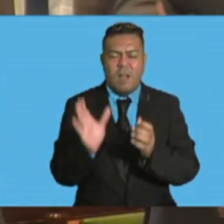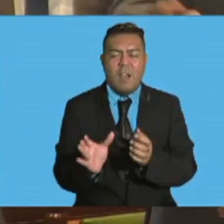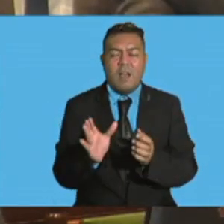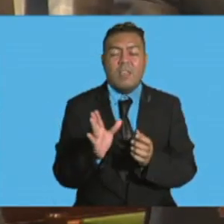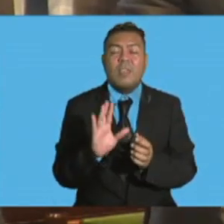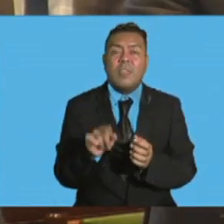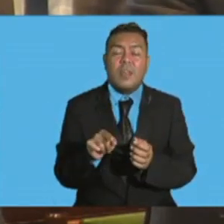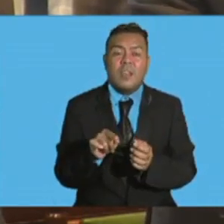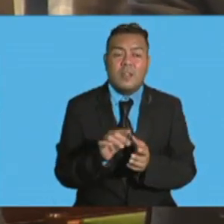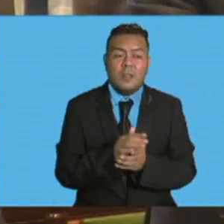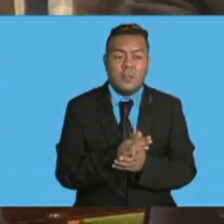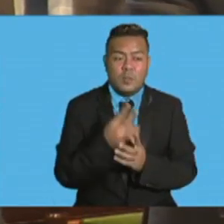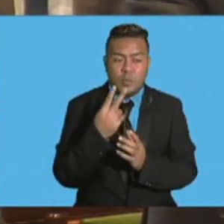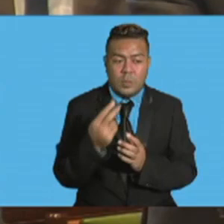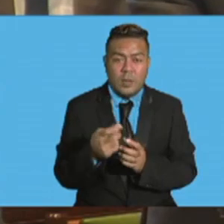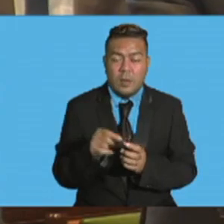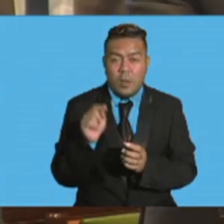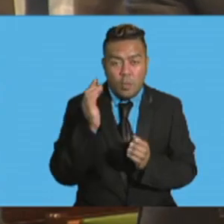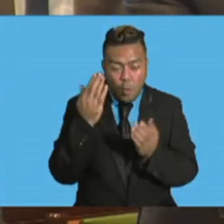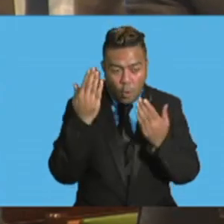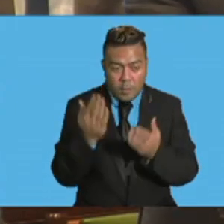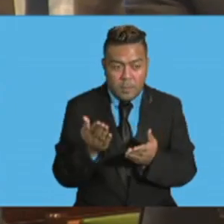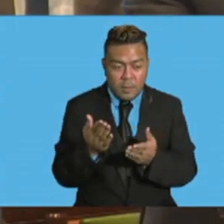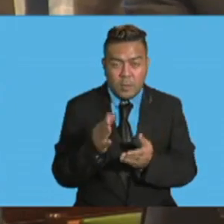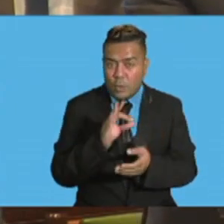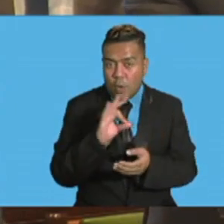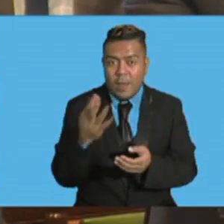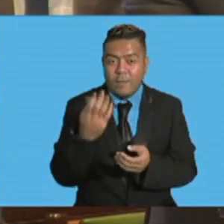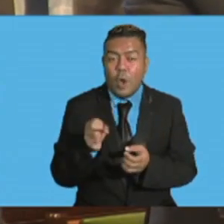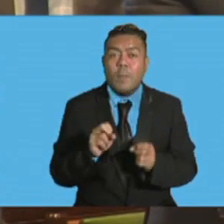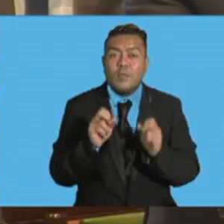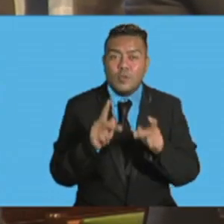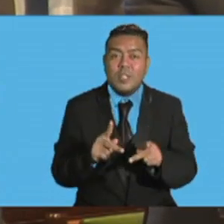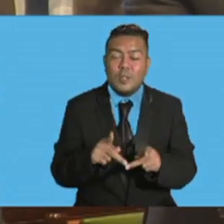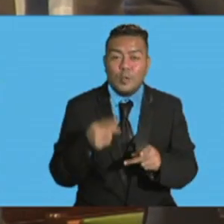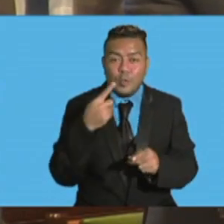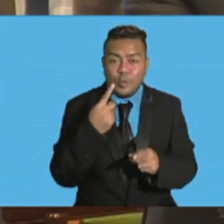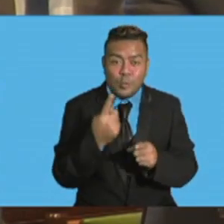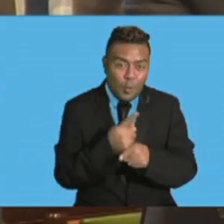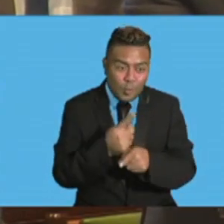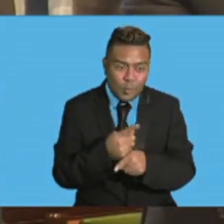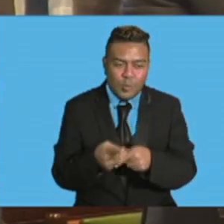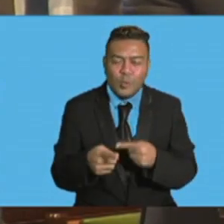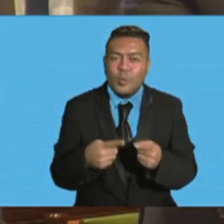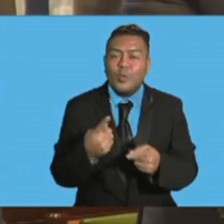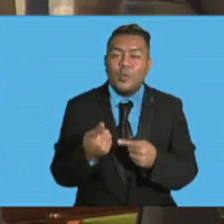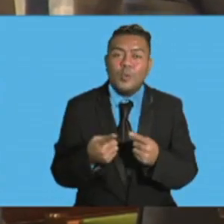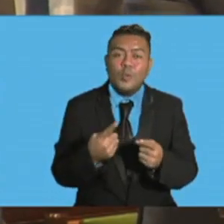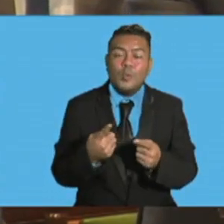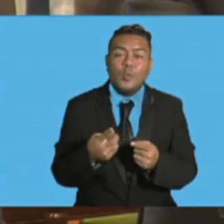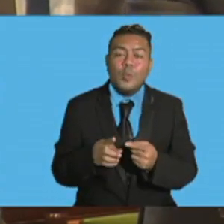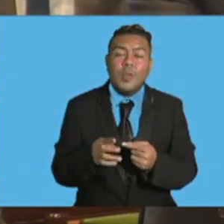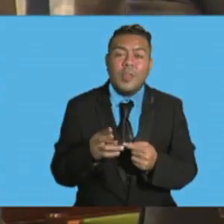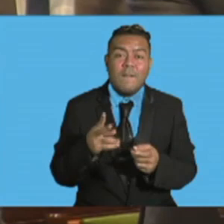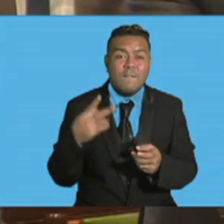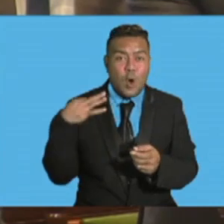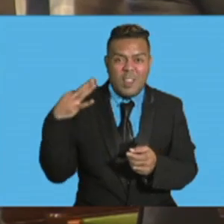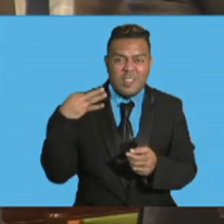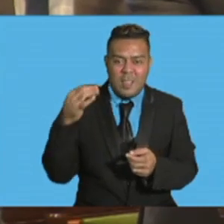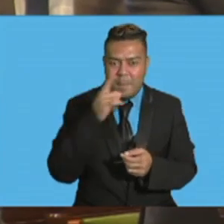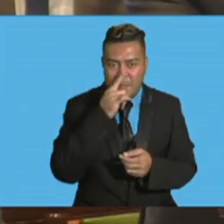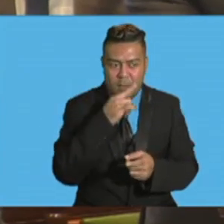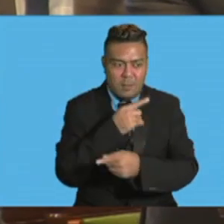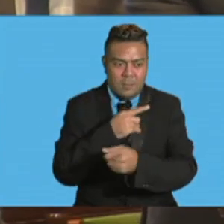Honourable Garen Tambua, of course, was not there, so she did not have the opportunity to speak to the volunteers, but I spoke to literally hundreds of the